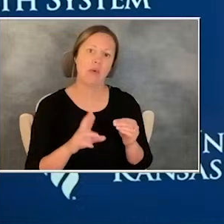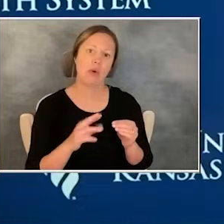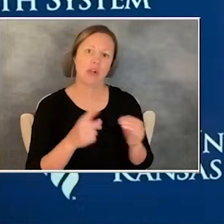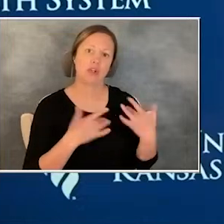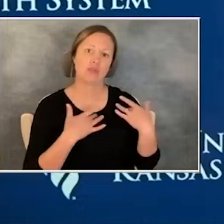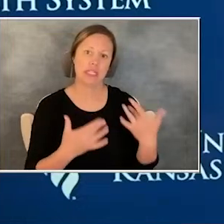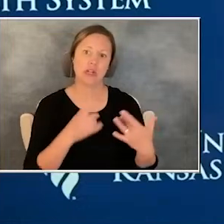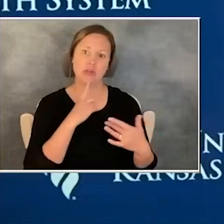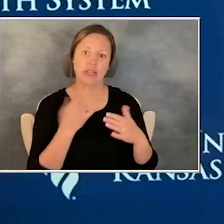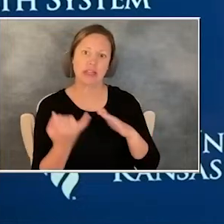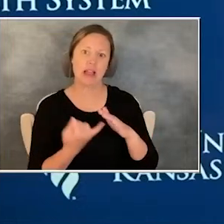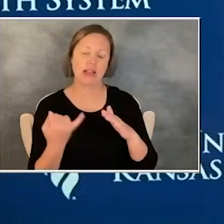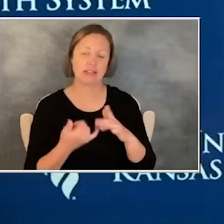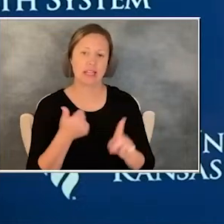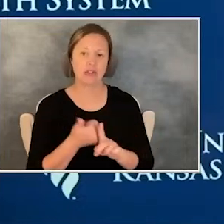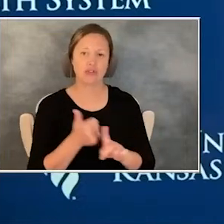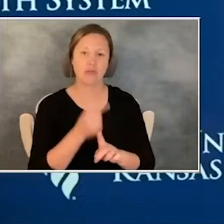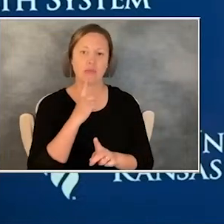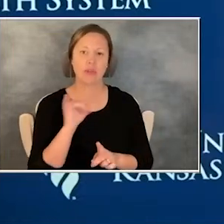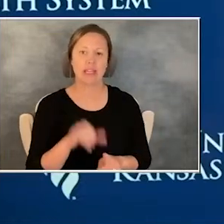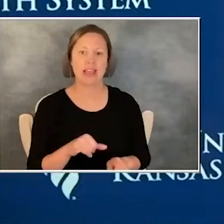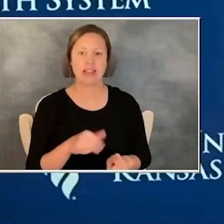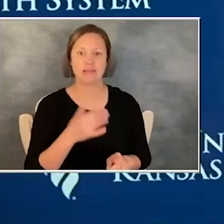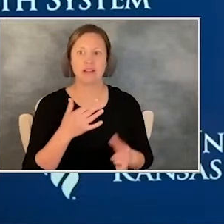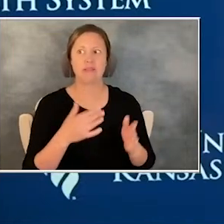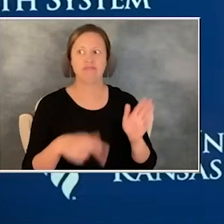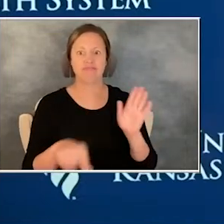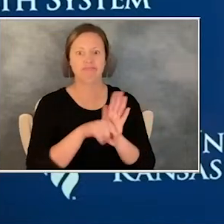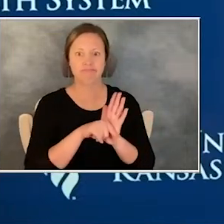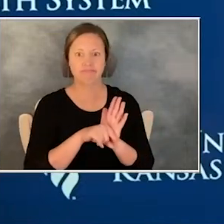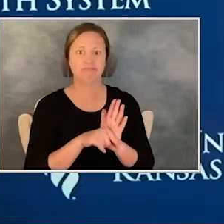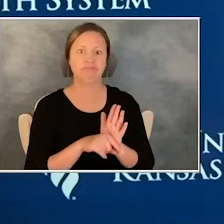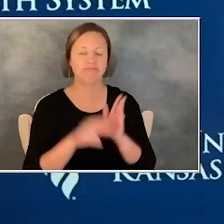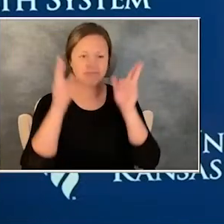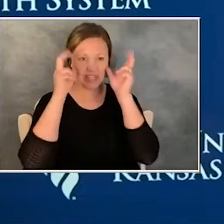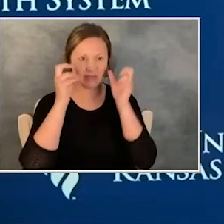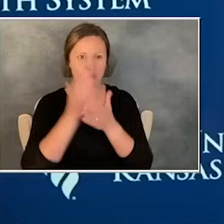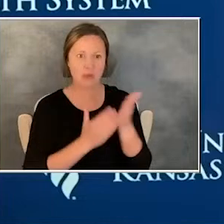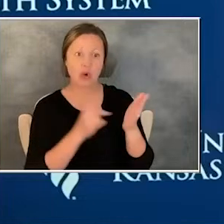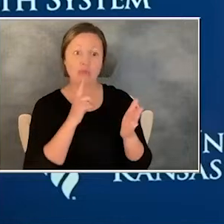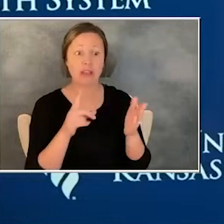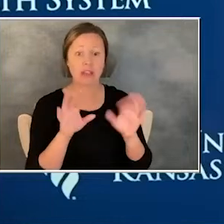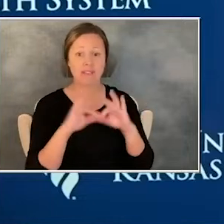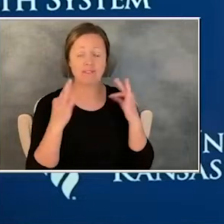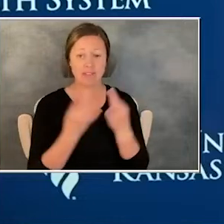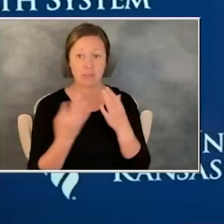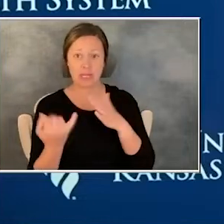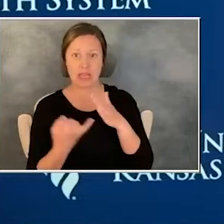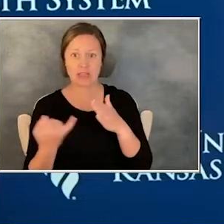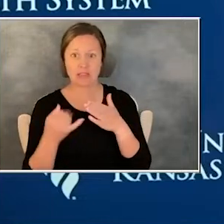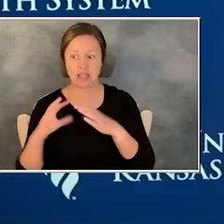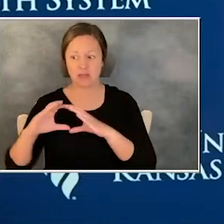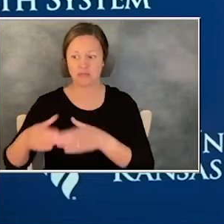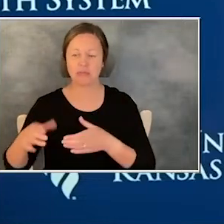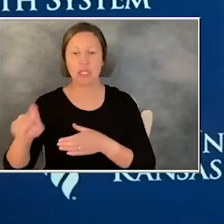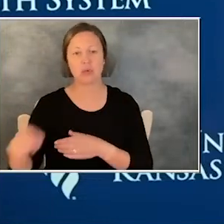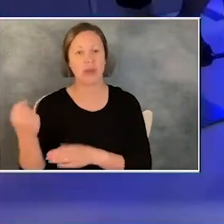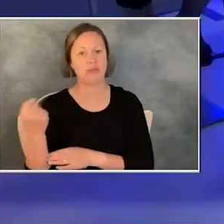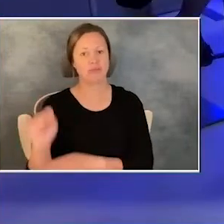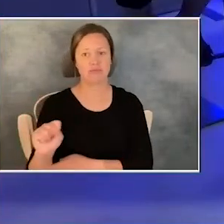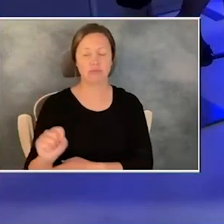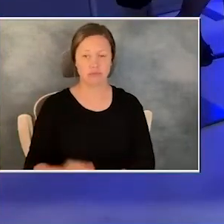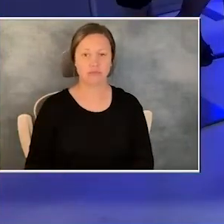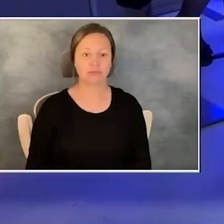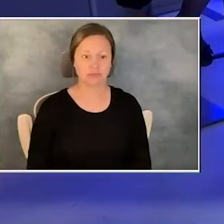insidious part about this disease, is that it makes the whole family isolate and circle the wagons, and you've just got to fight that urge. I remember a year ago